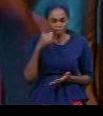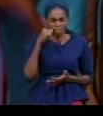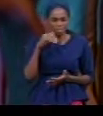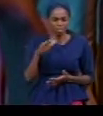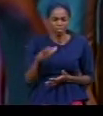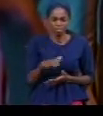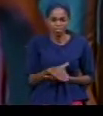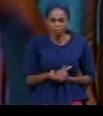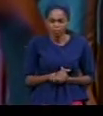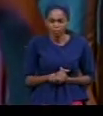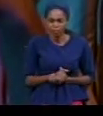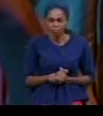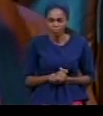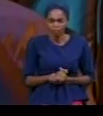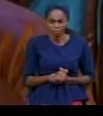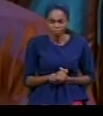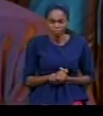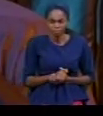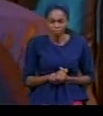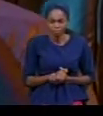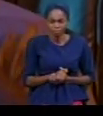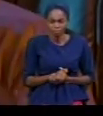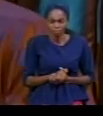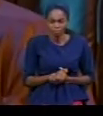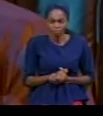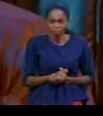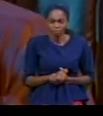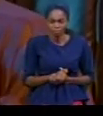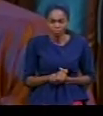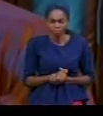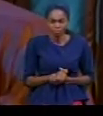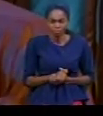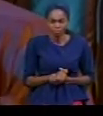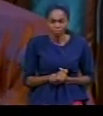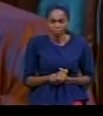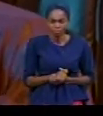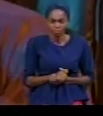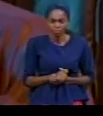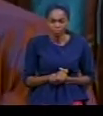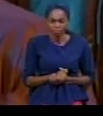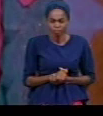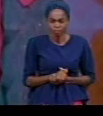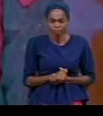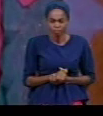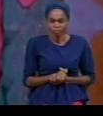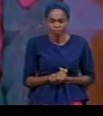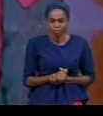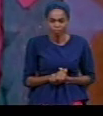And how was he able to survive the lion's den? How?